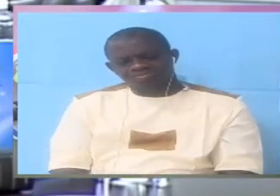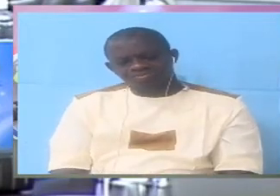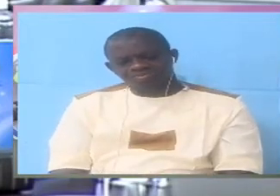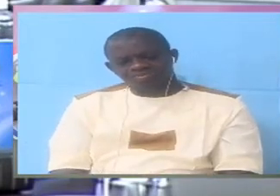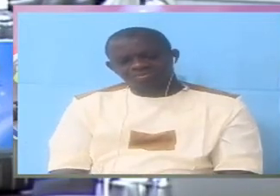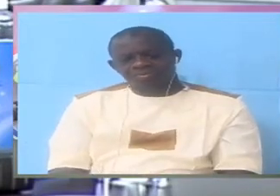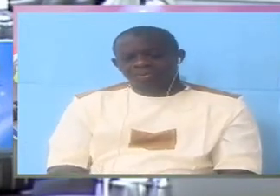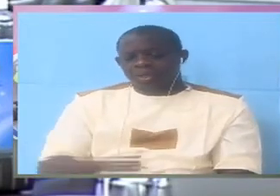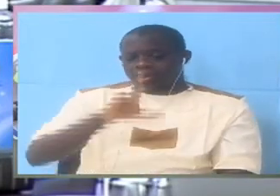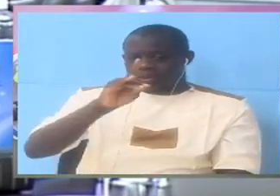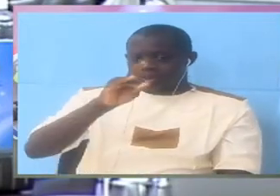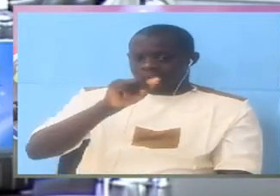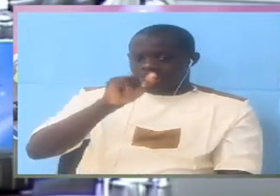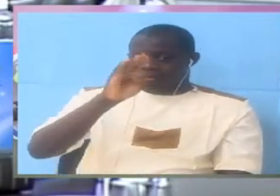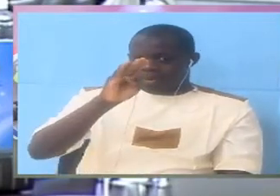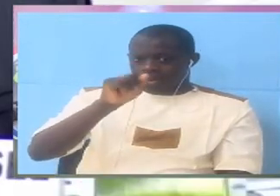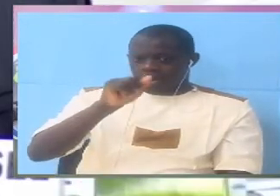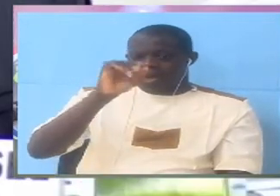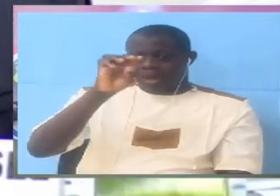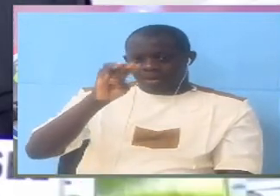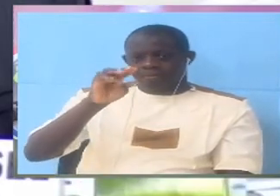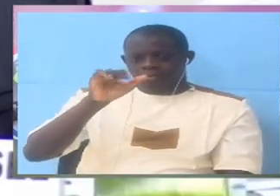Daba was head of counter-espionage.